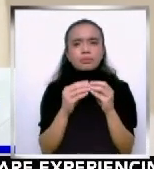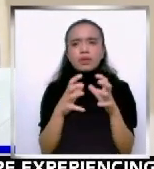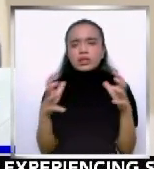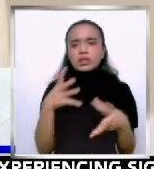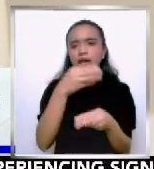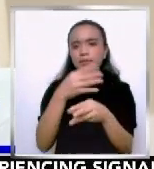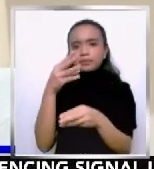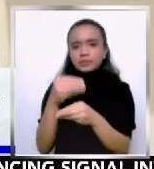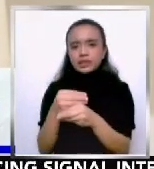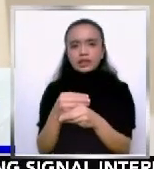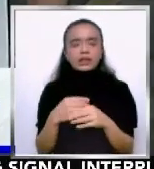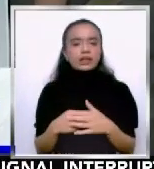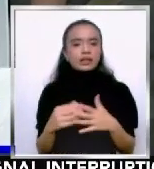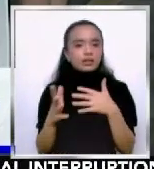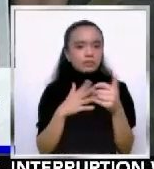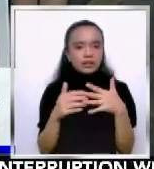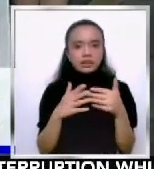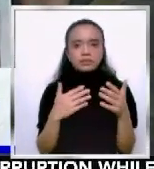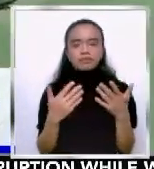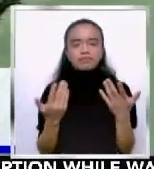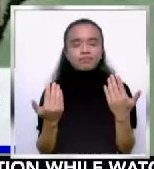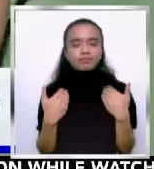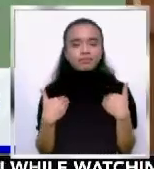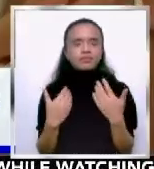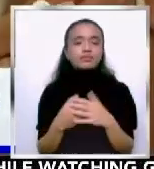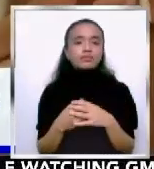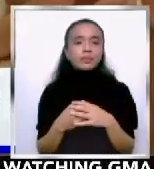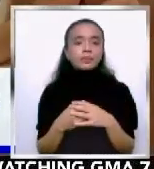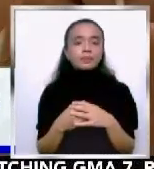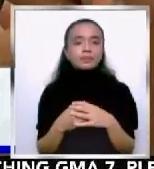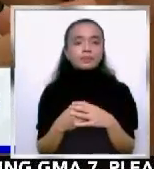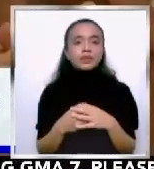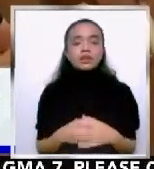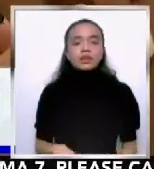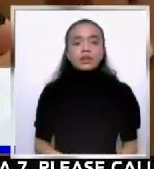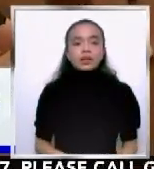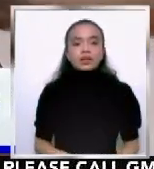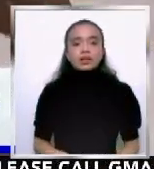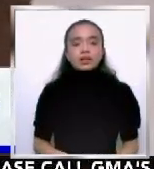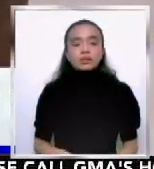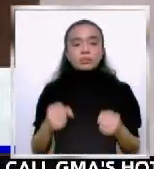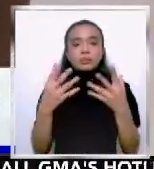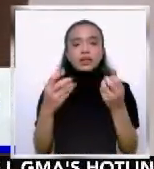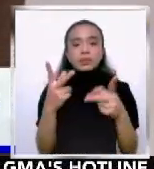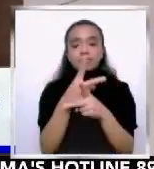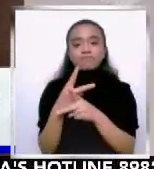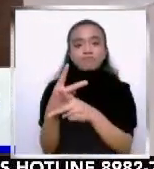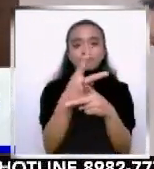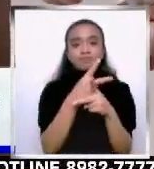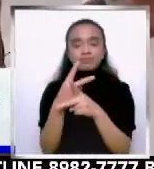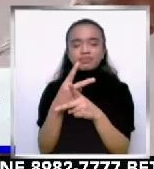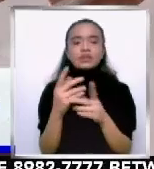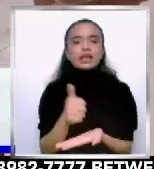we're seeing an uptick. Nakatulong din daw ang anyay hybrid immunity ng marami dahil sa mataas na exposure sa COVID